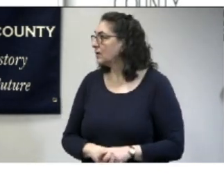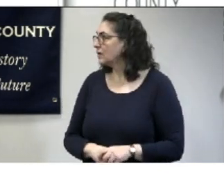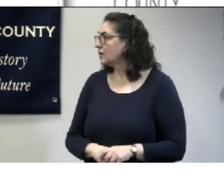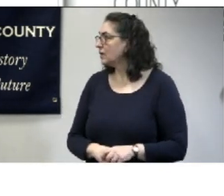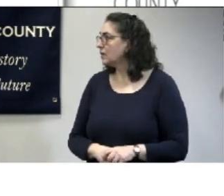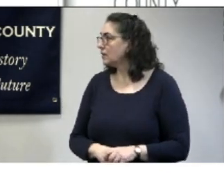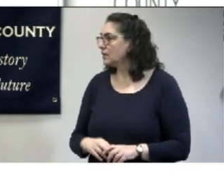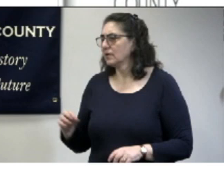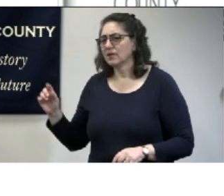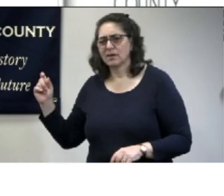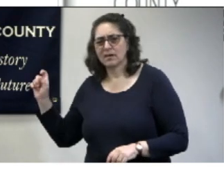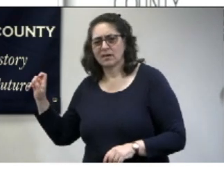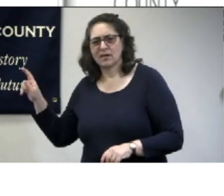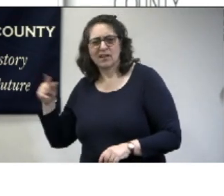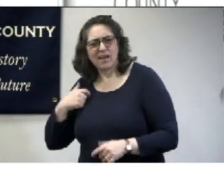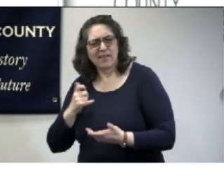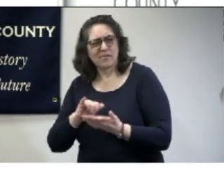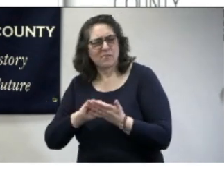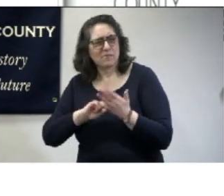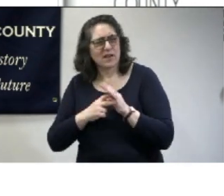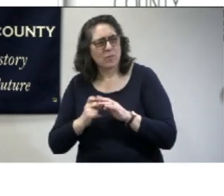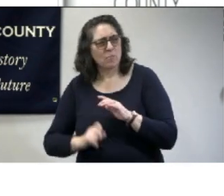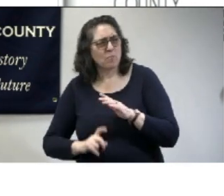Yes. Yes.